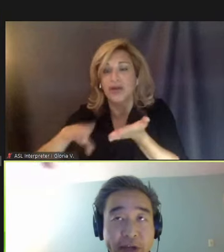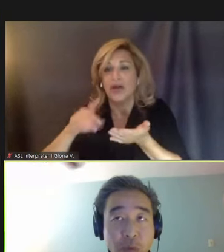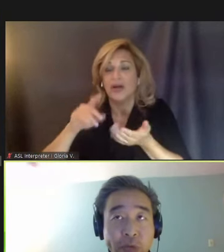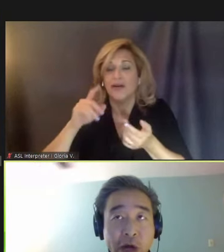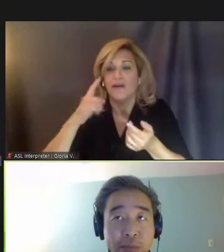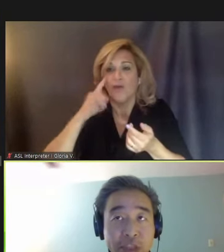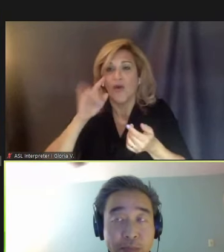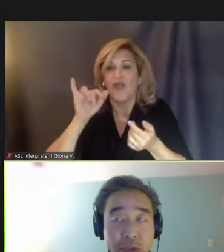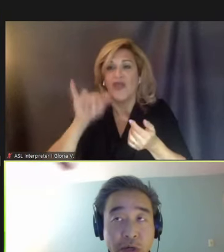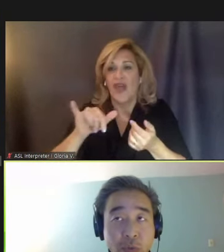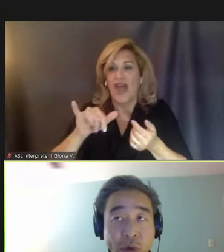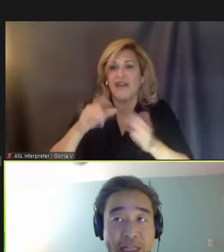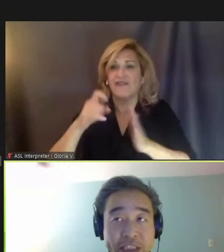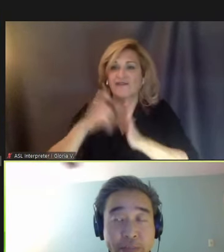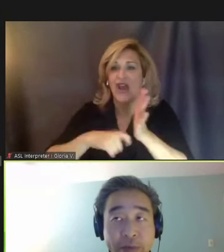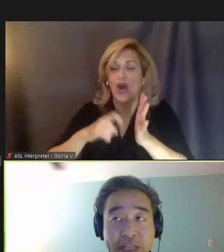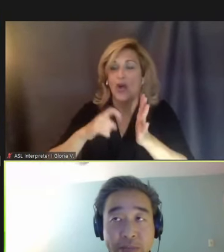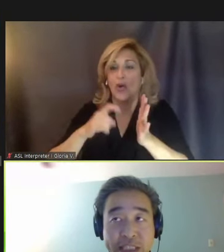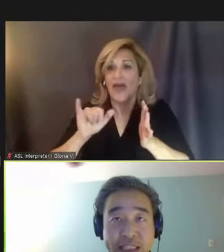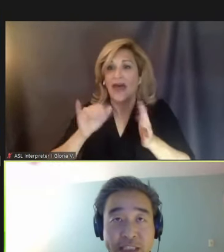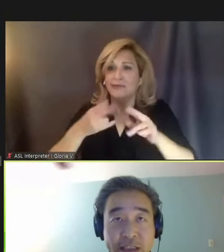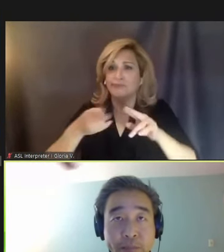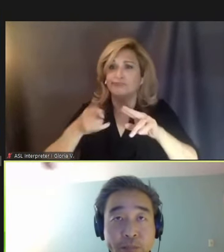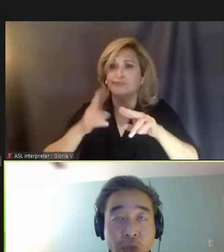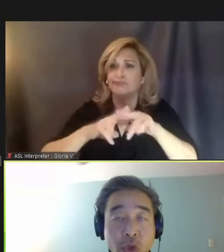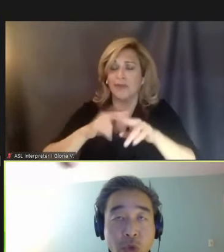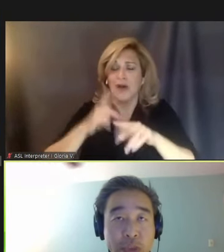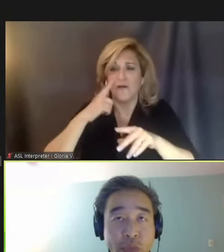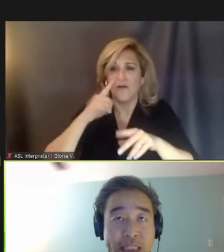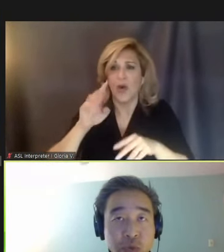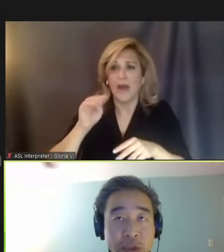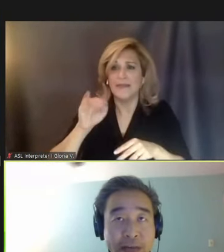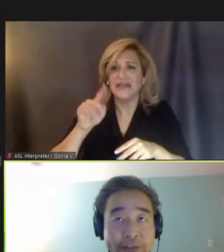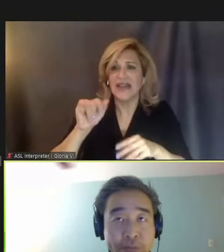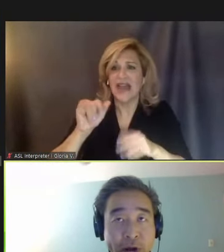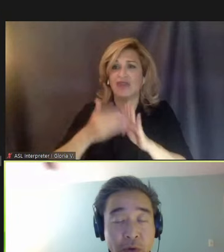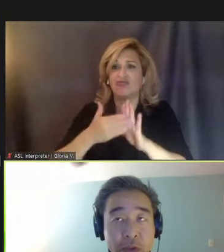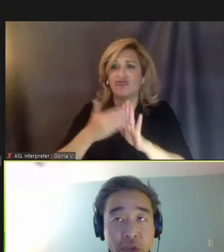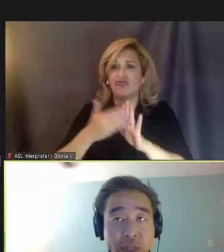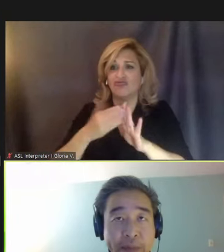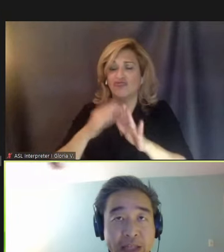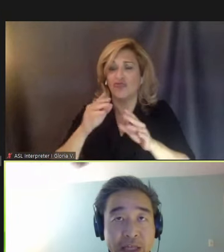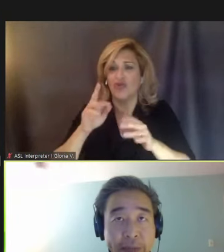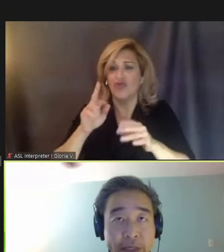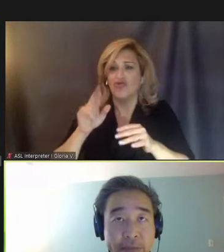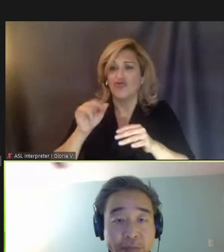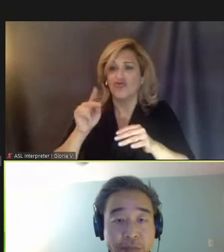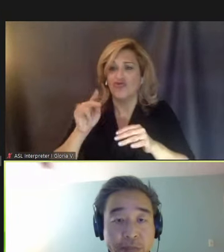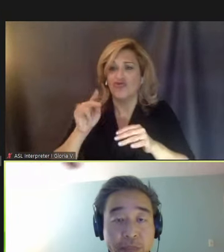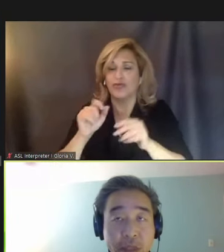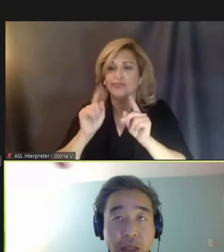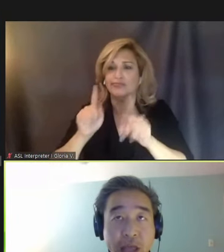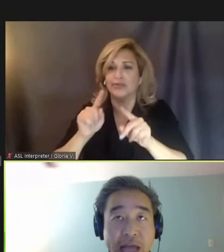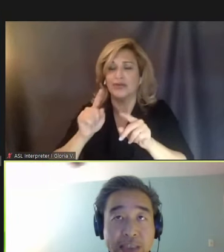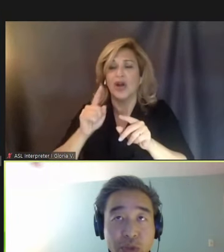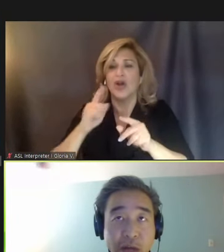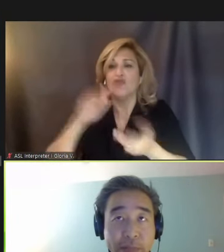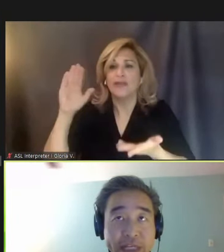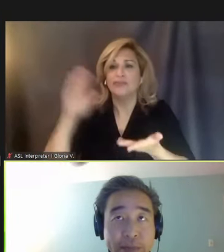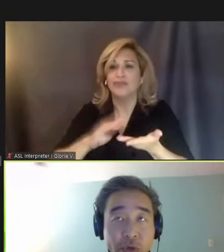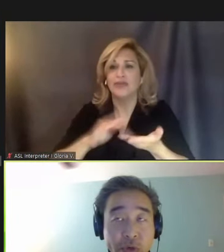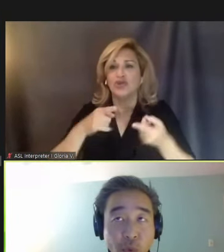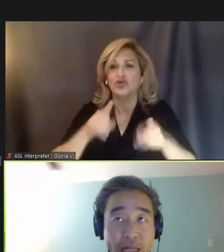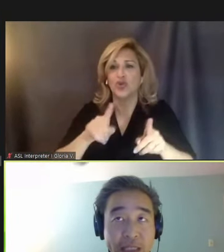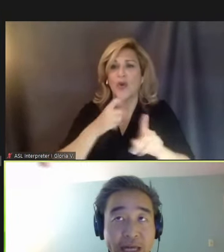the fare would help jumpstart ridership on the MTA system, which went into a death spiral during the pandemic. As a